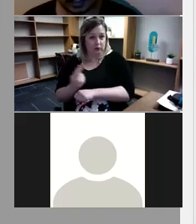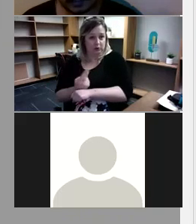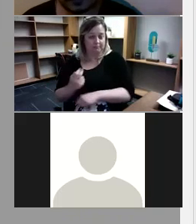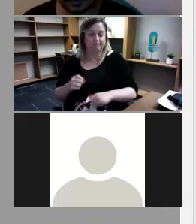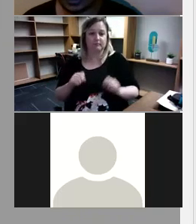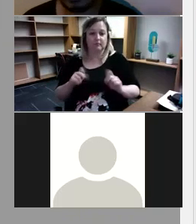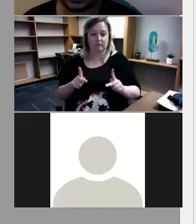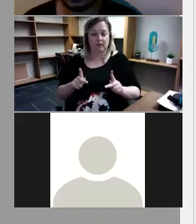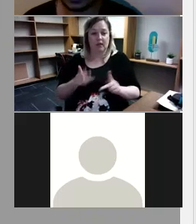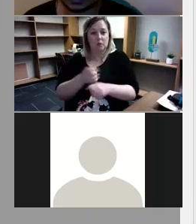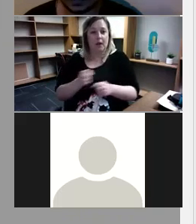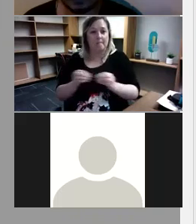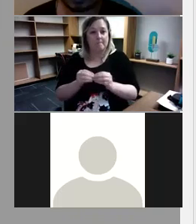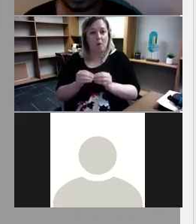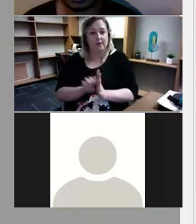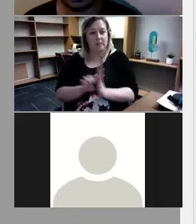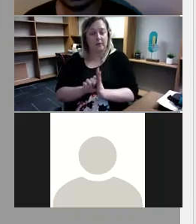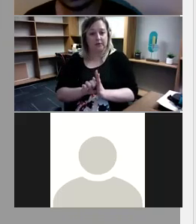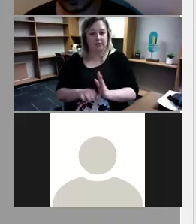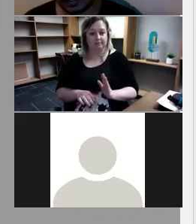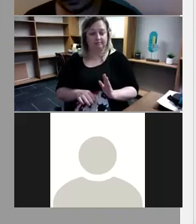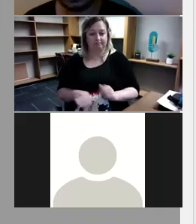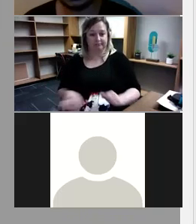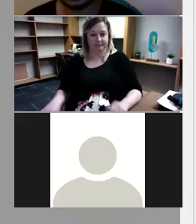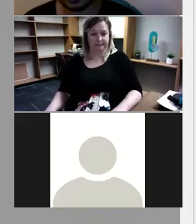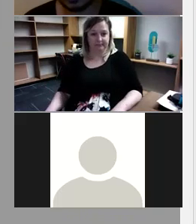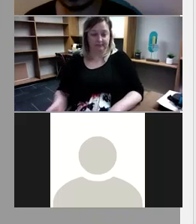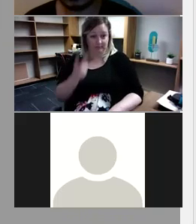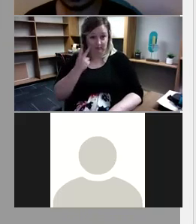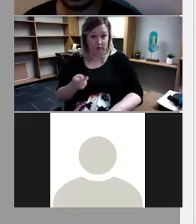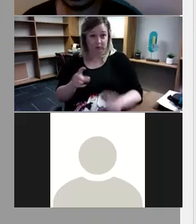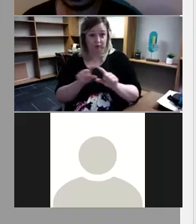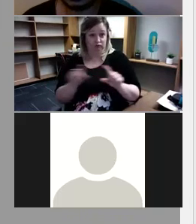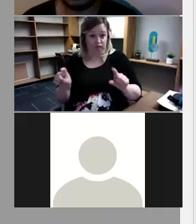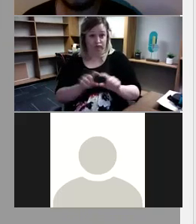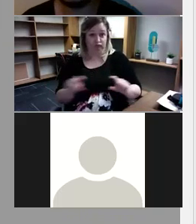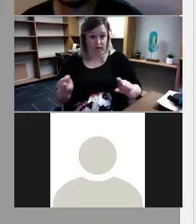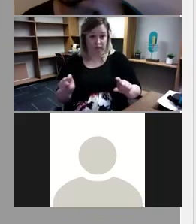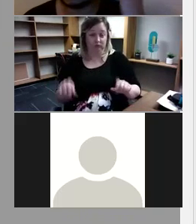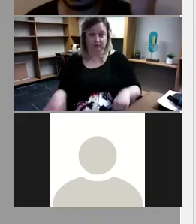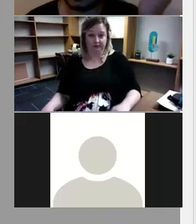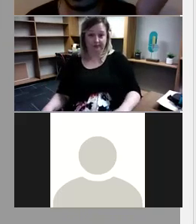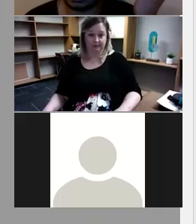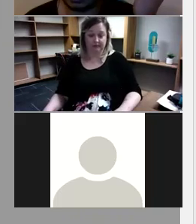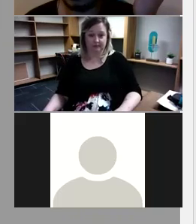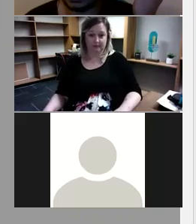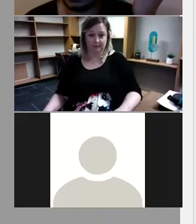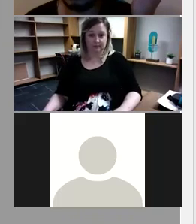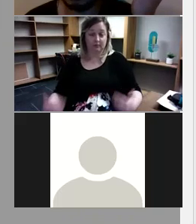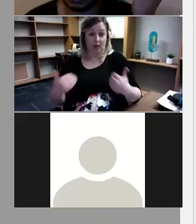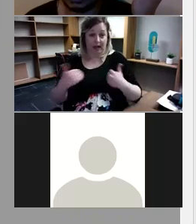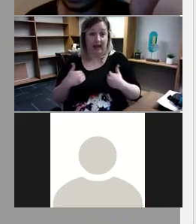examples. 4tn by 2 plus n, a is 4, b is 2. We have